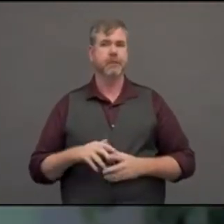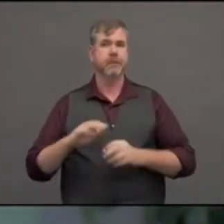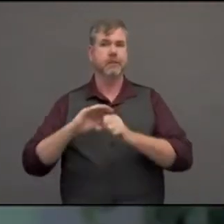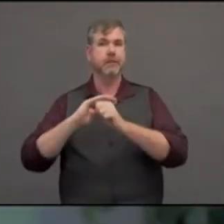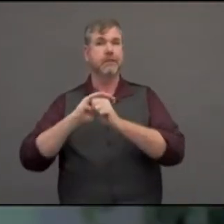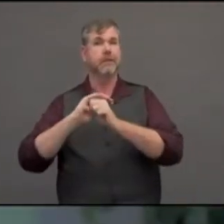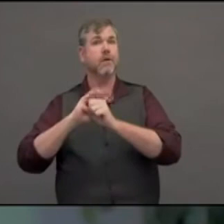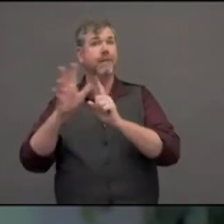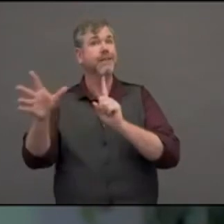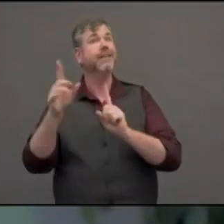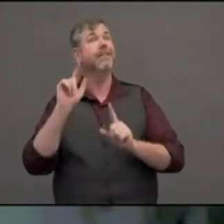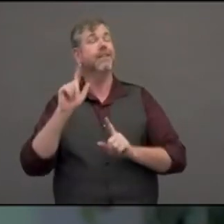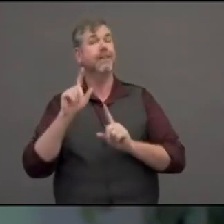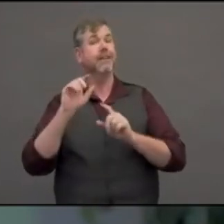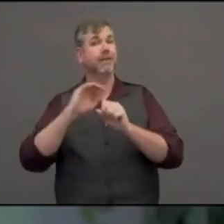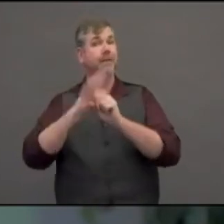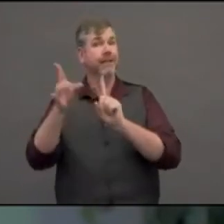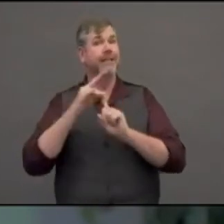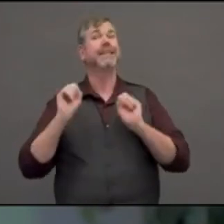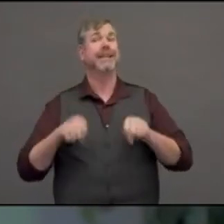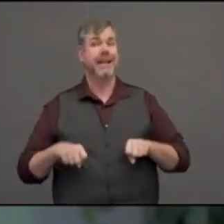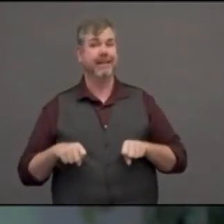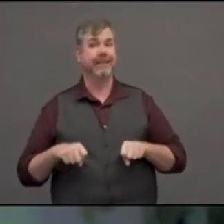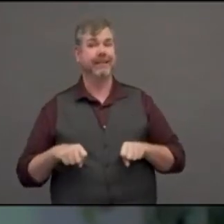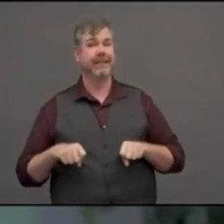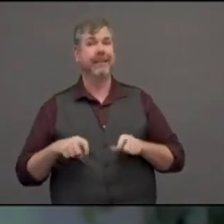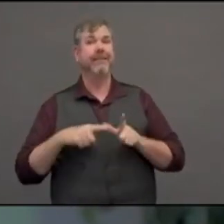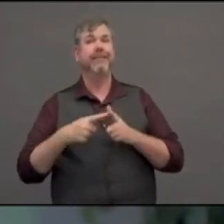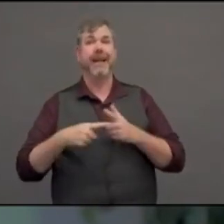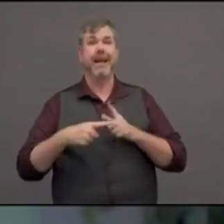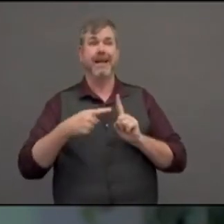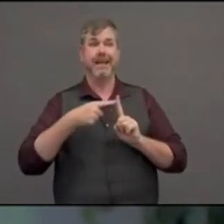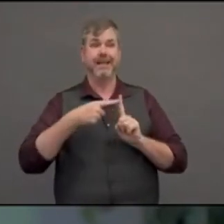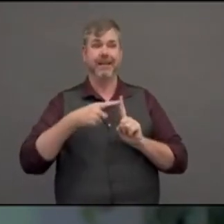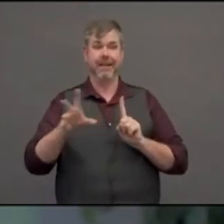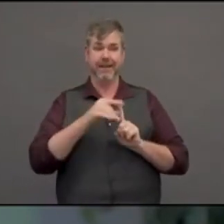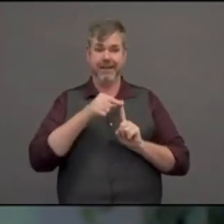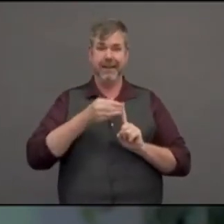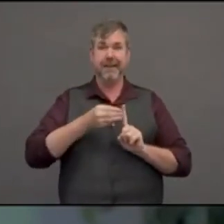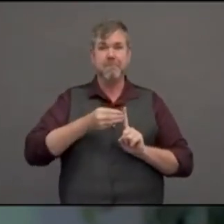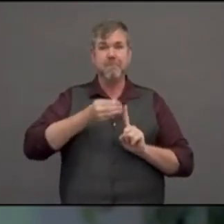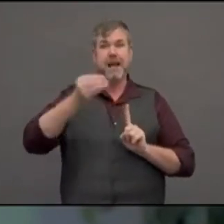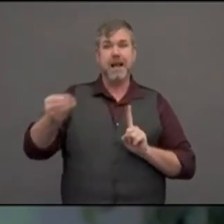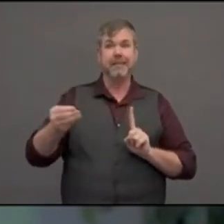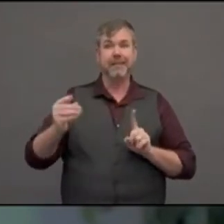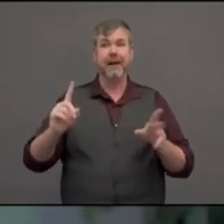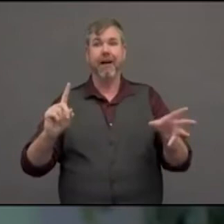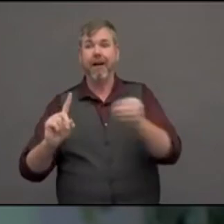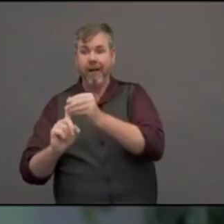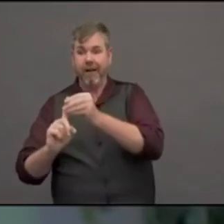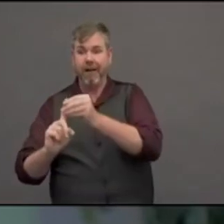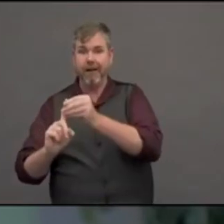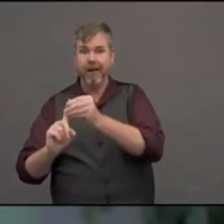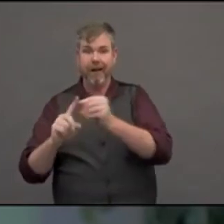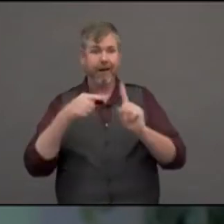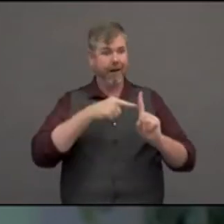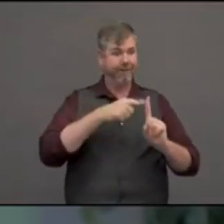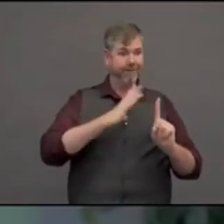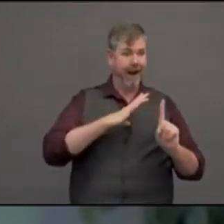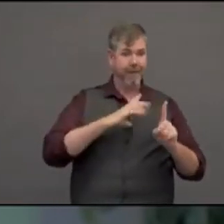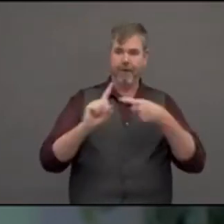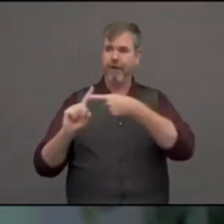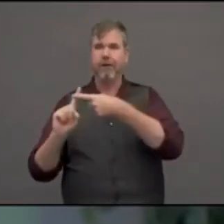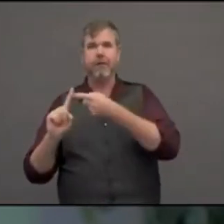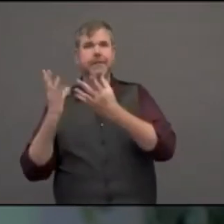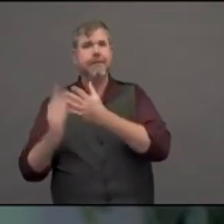causes businesses to be closed, people to lose their business, people like me who want to go and visit the